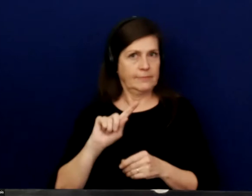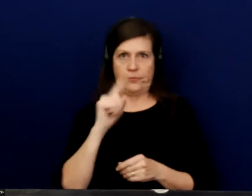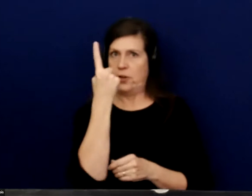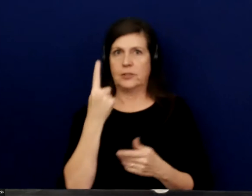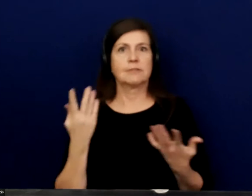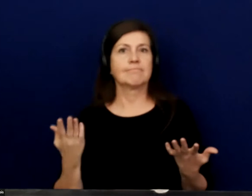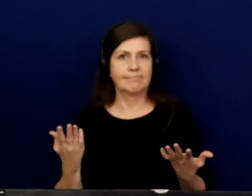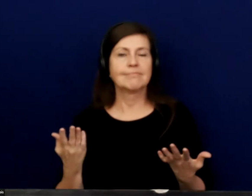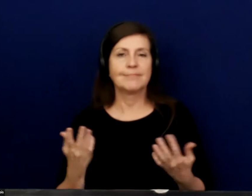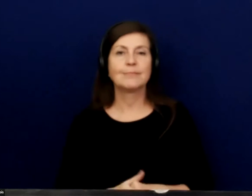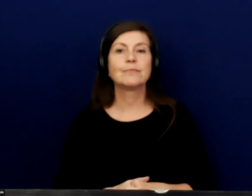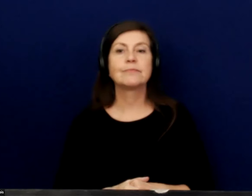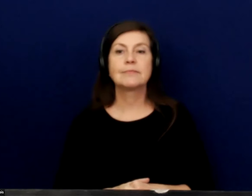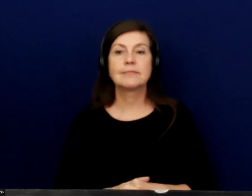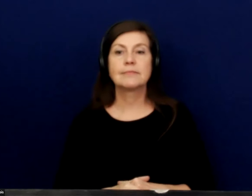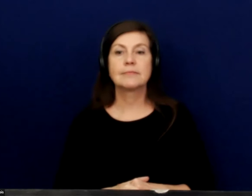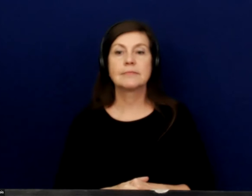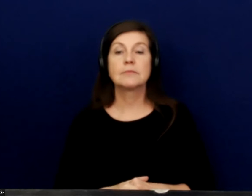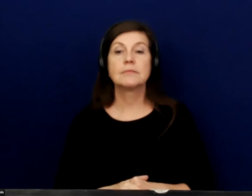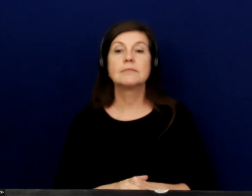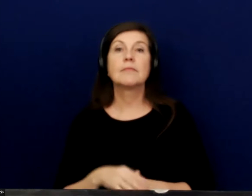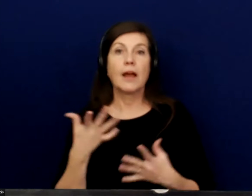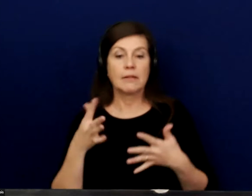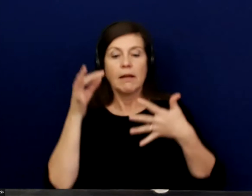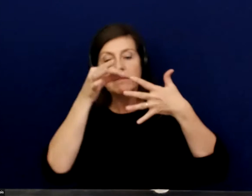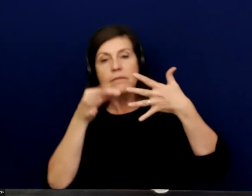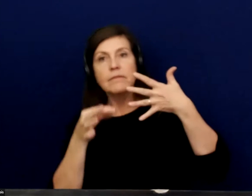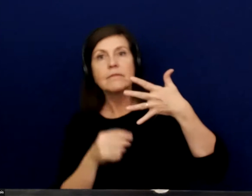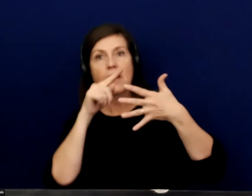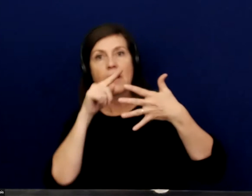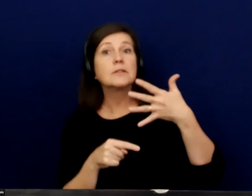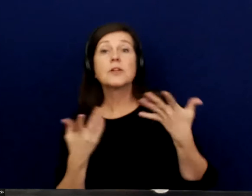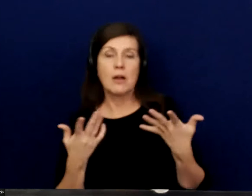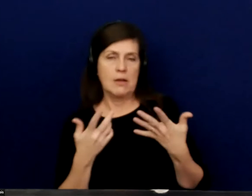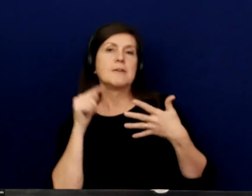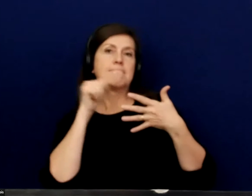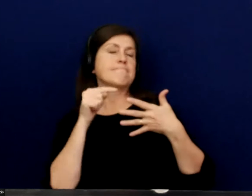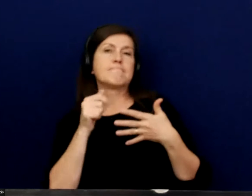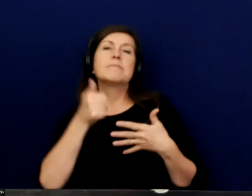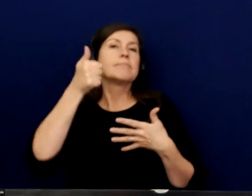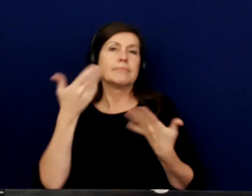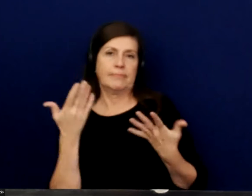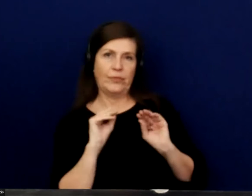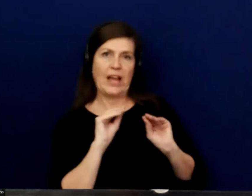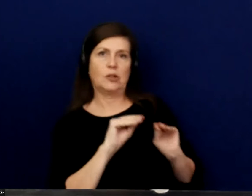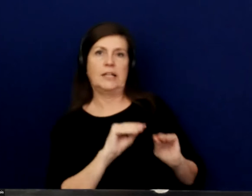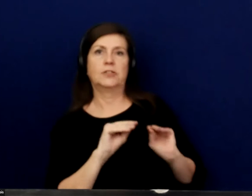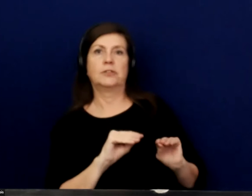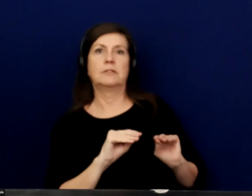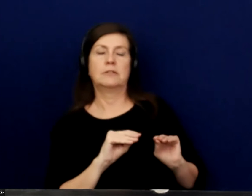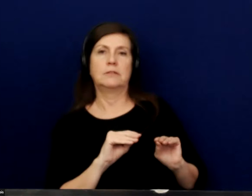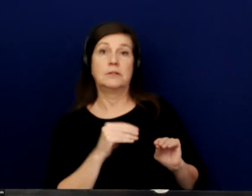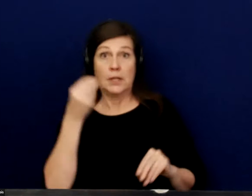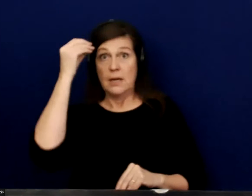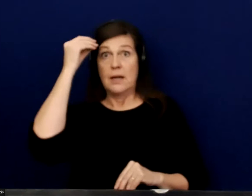What also is a key factor to improve the situation is education, because we need experts, but